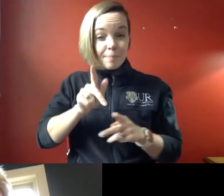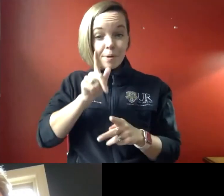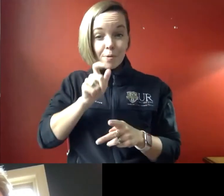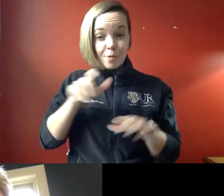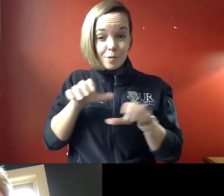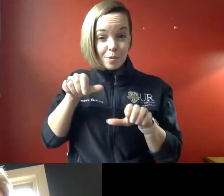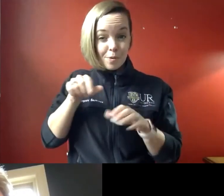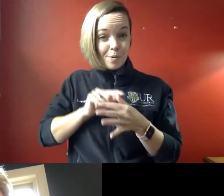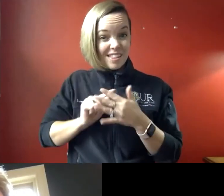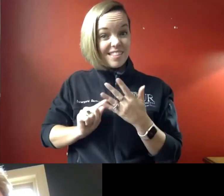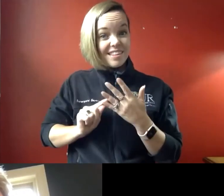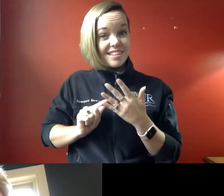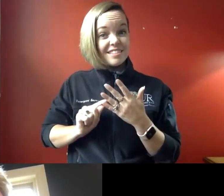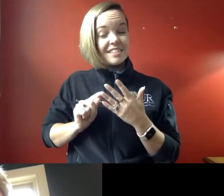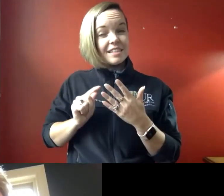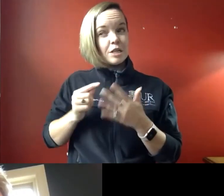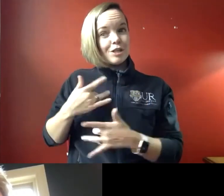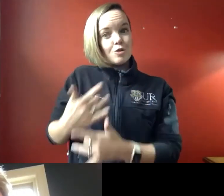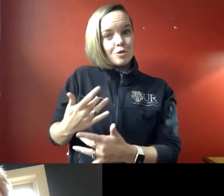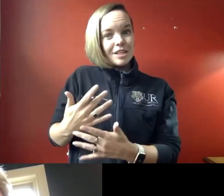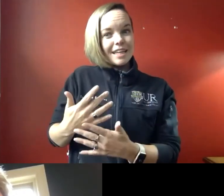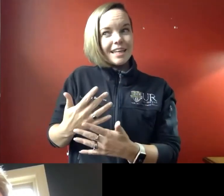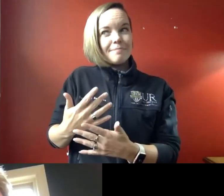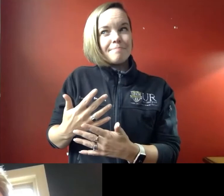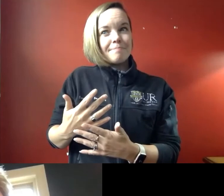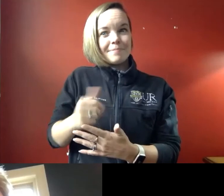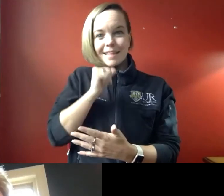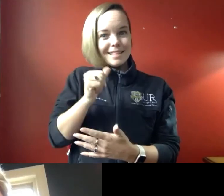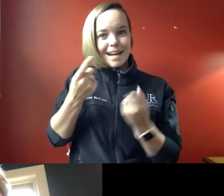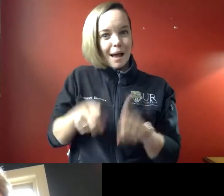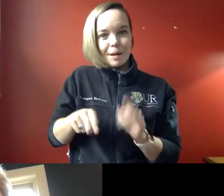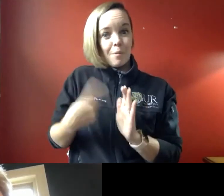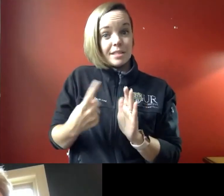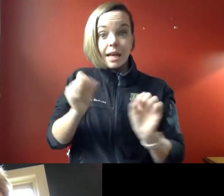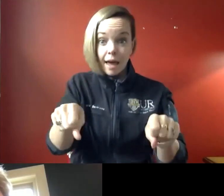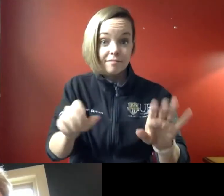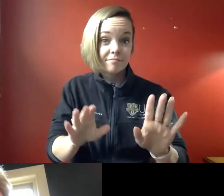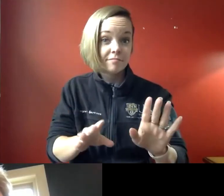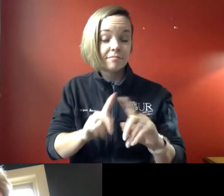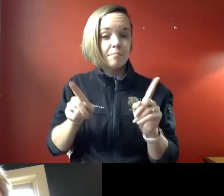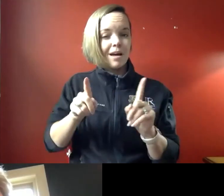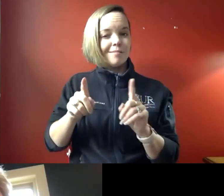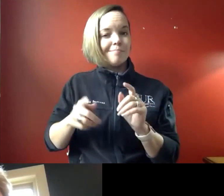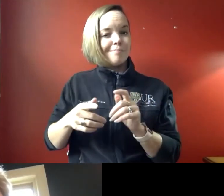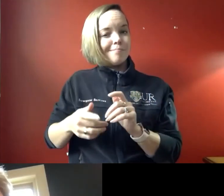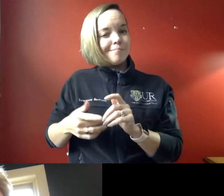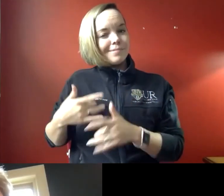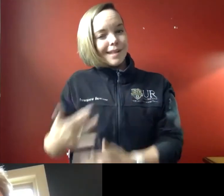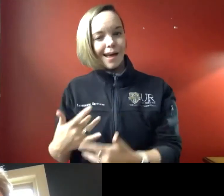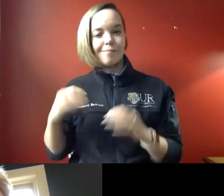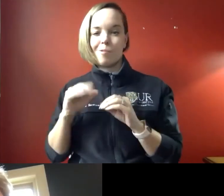they're usually, it's unusual for it to happen once. It can just happen once. But the much more